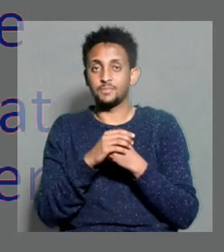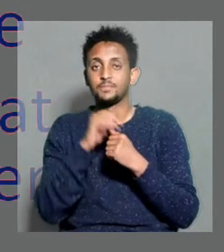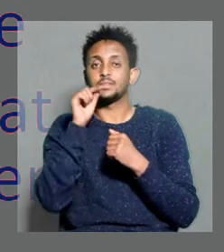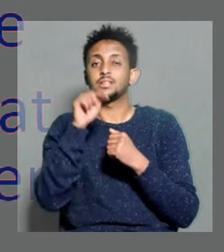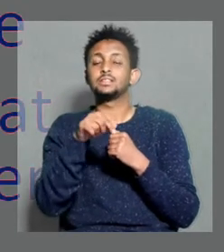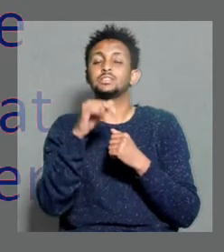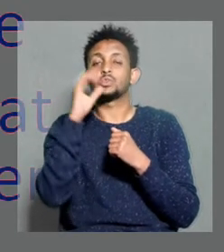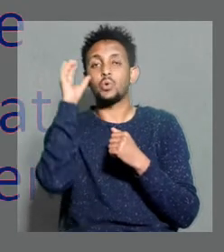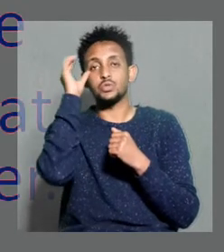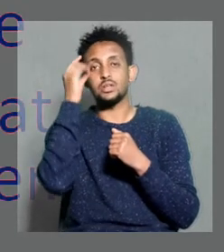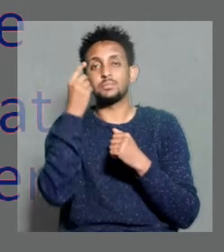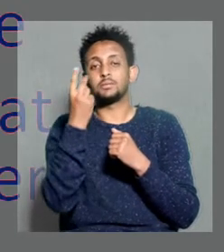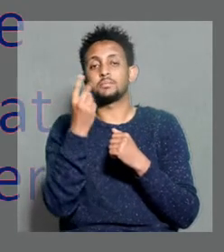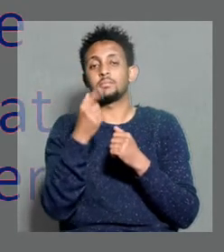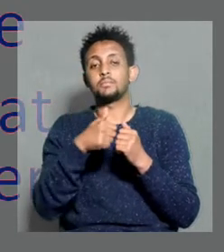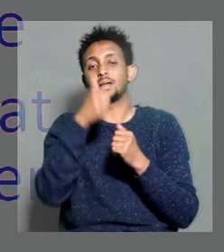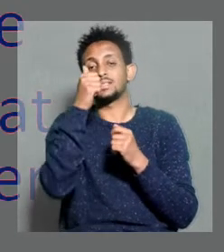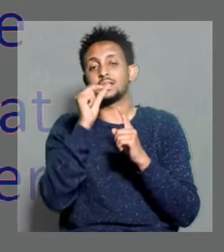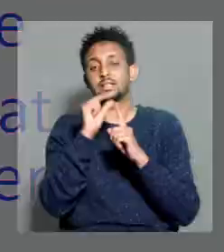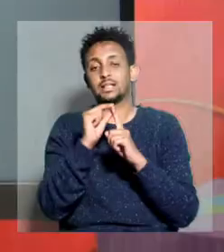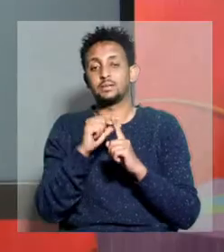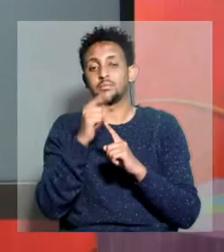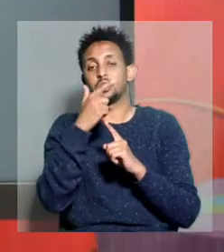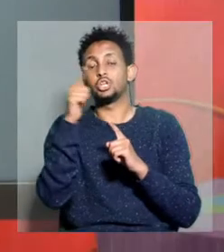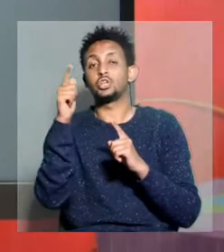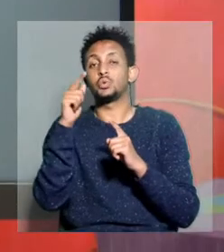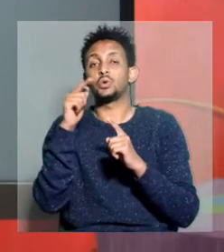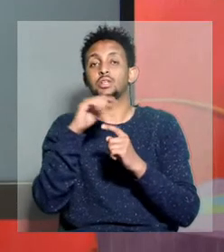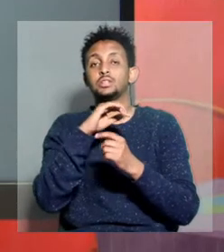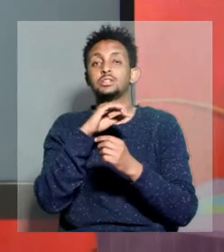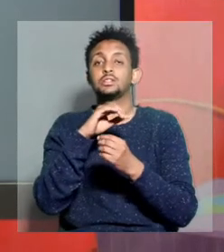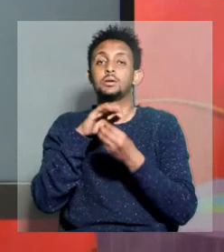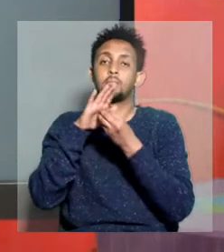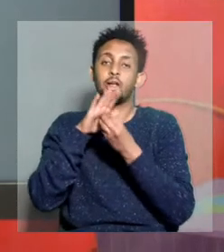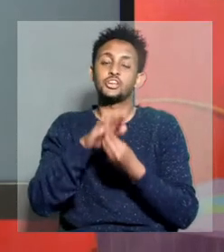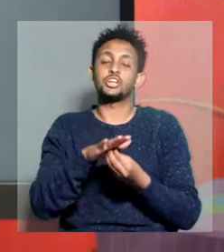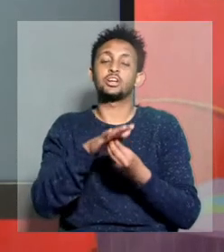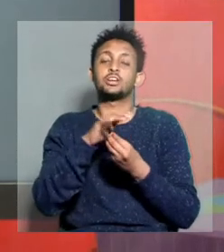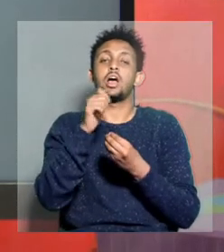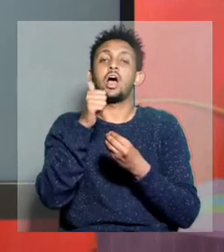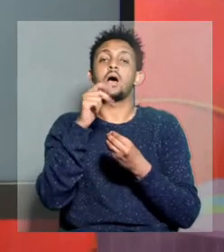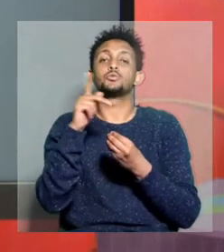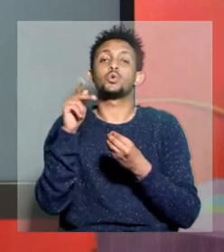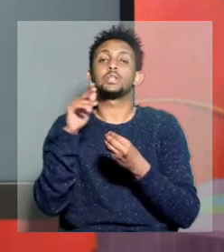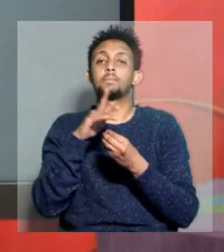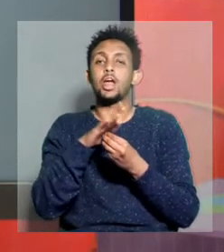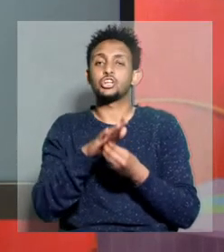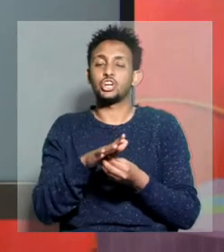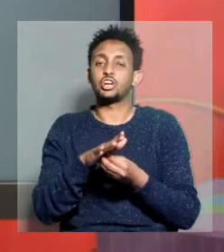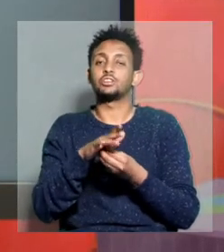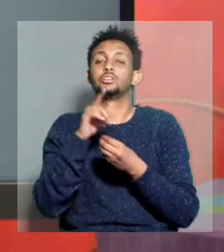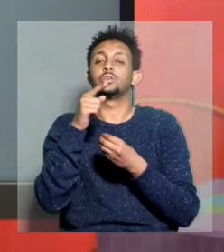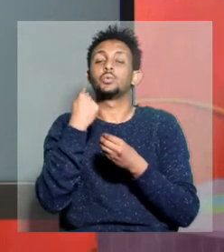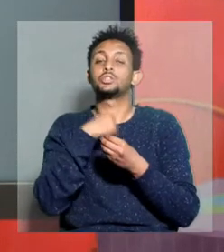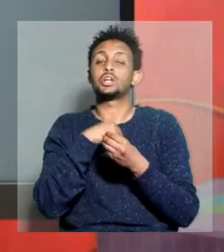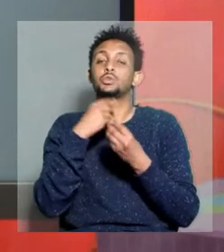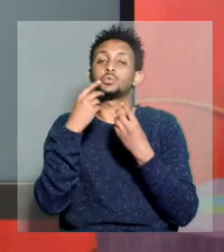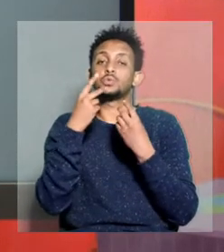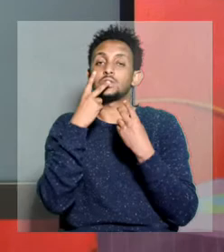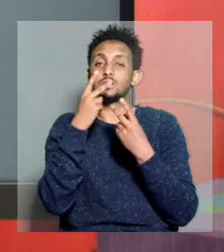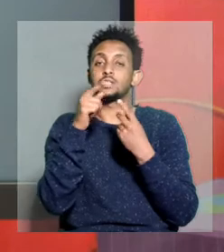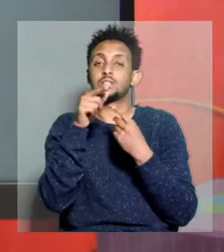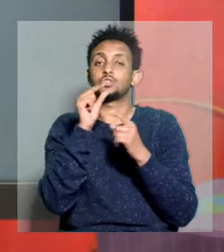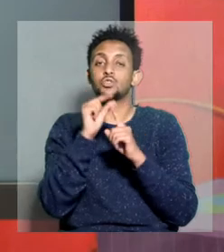Under this concept, there are basic terms like liquid pressure, atmospheric pressure, absolute pressure, and so on. So we'll try to see